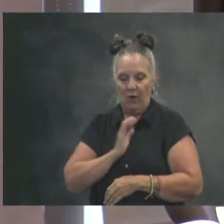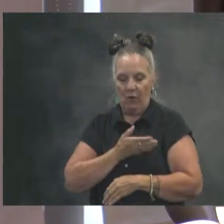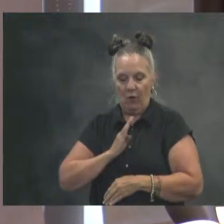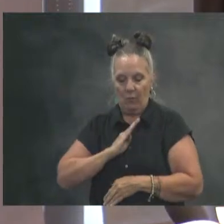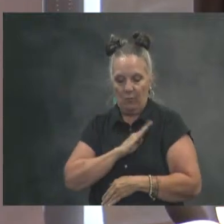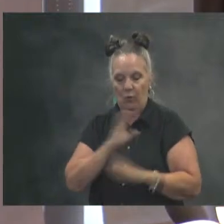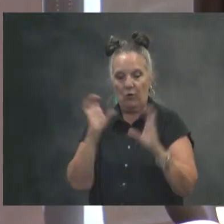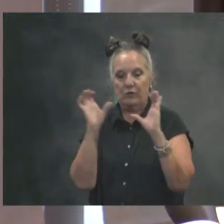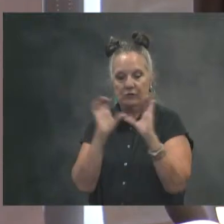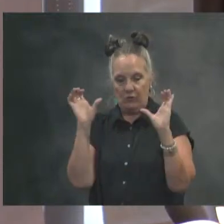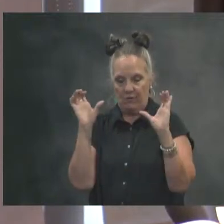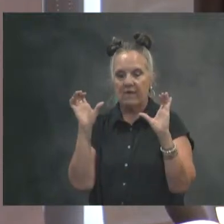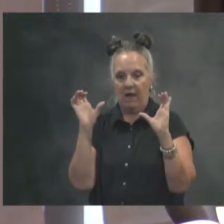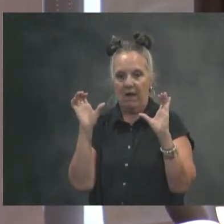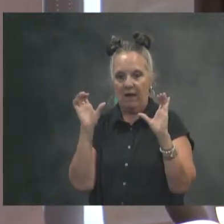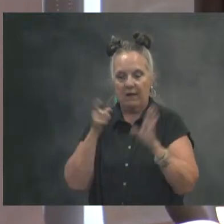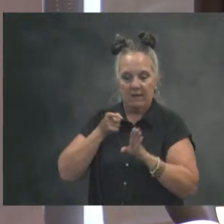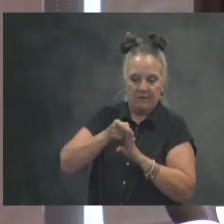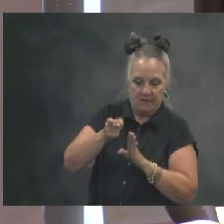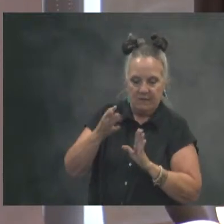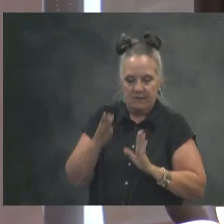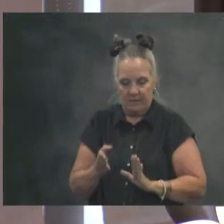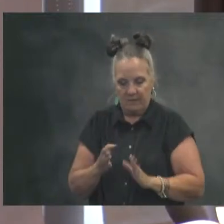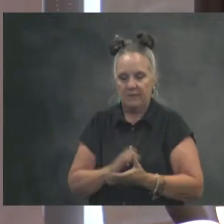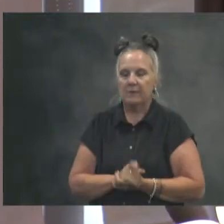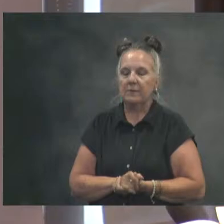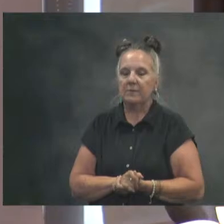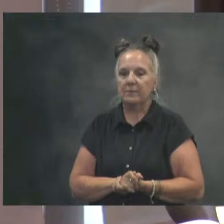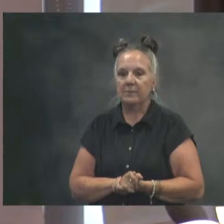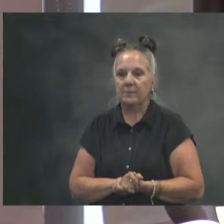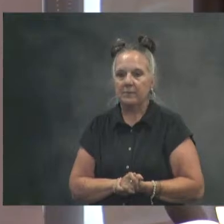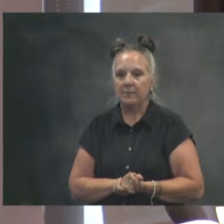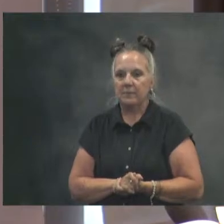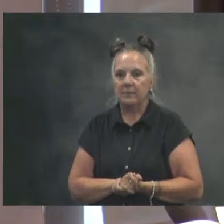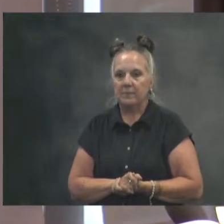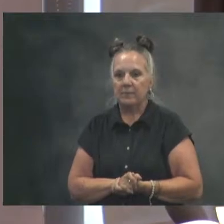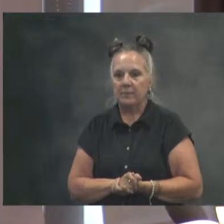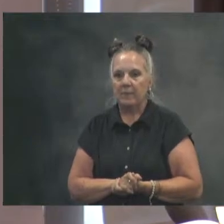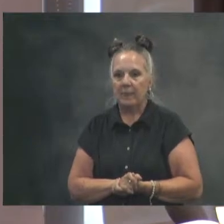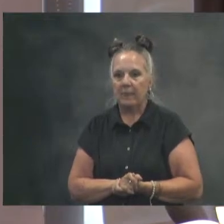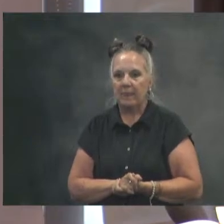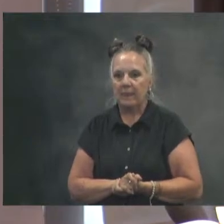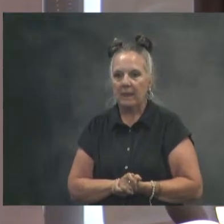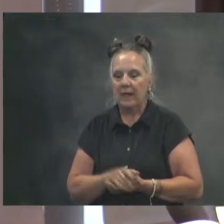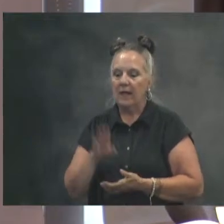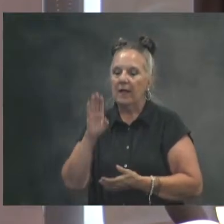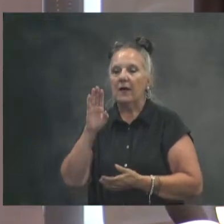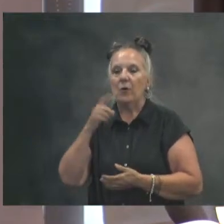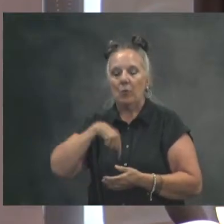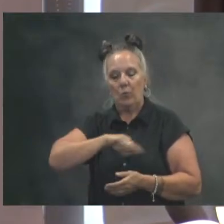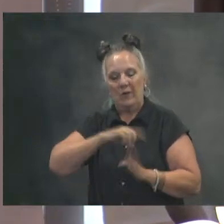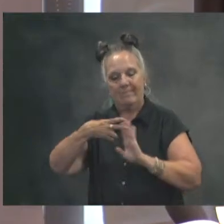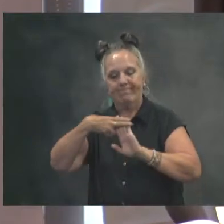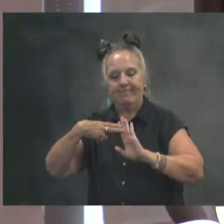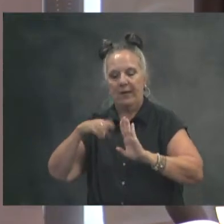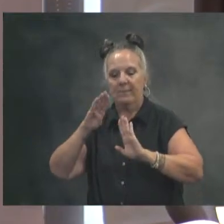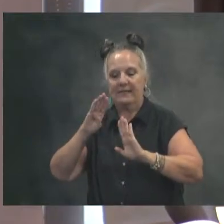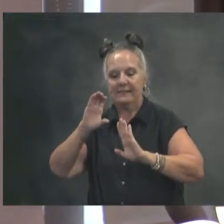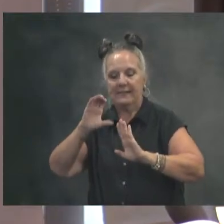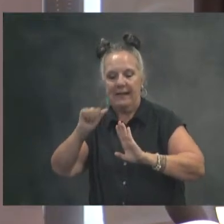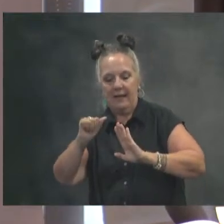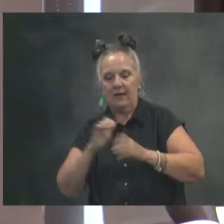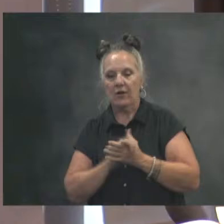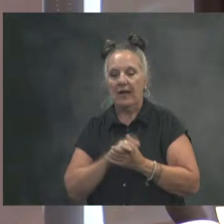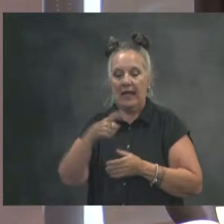board-certified analysts, behavior analysts, rather, and commonly called BCBAs. These experts are also